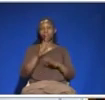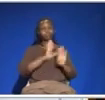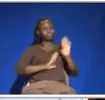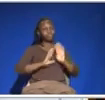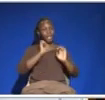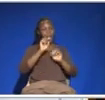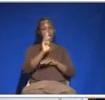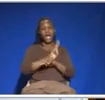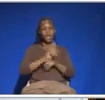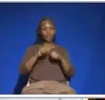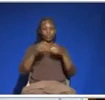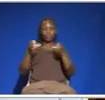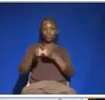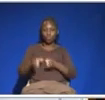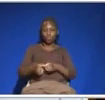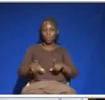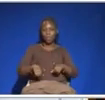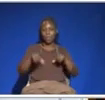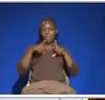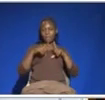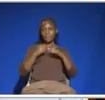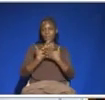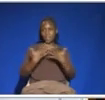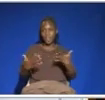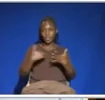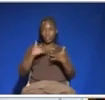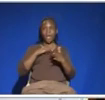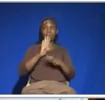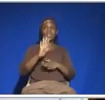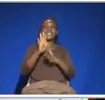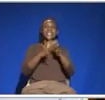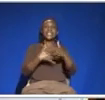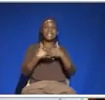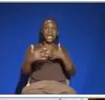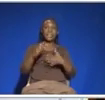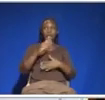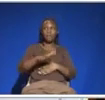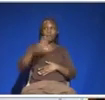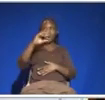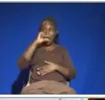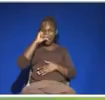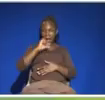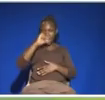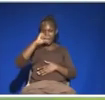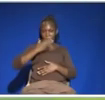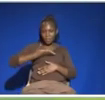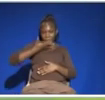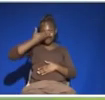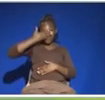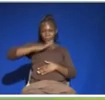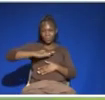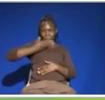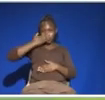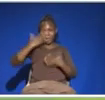used to classify living organisms is the structures of the gaseous exchange. So some of